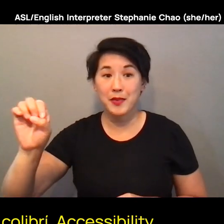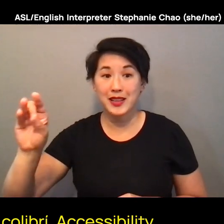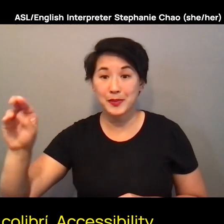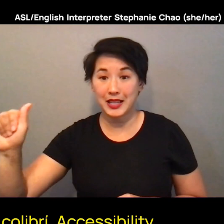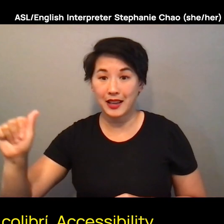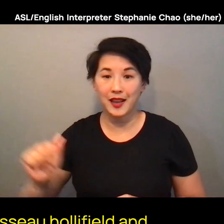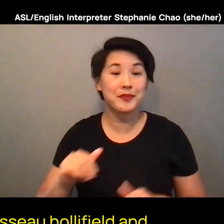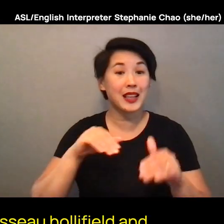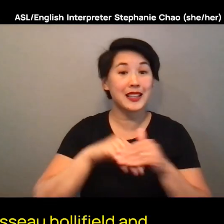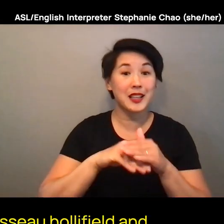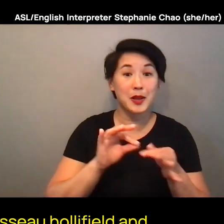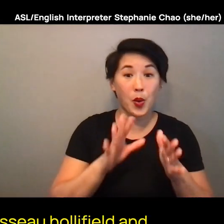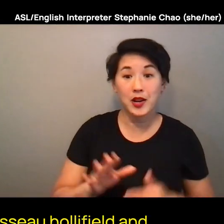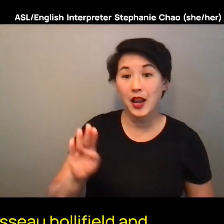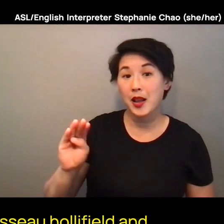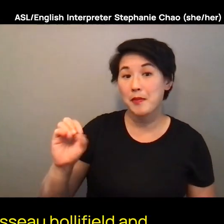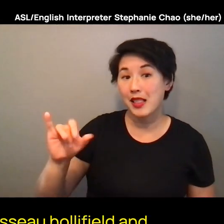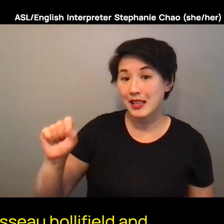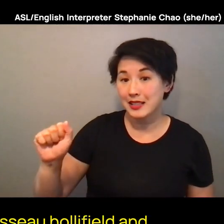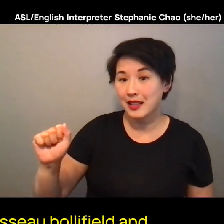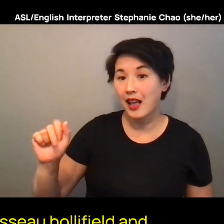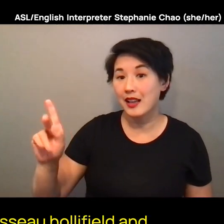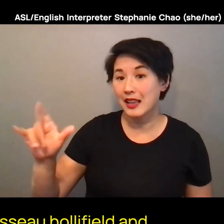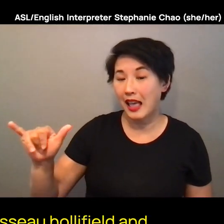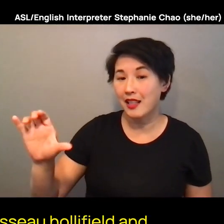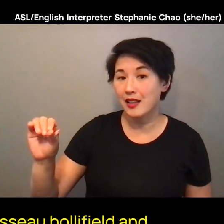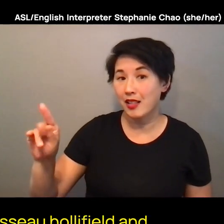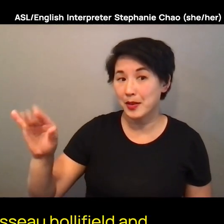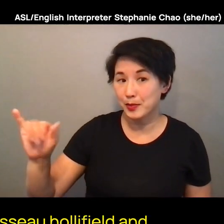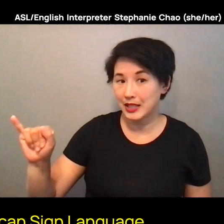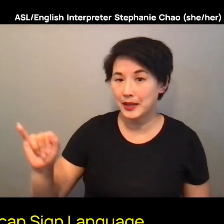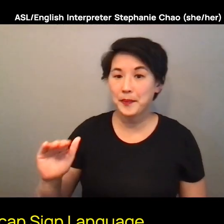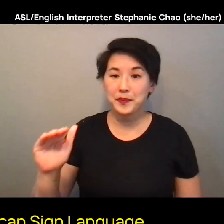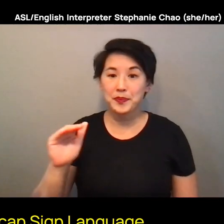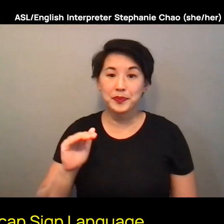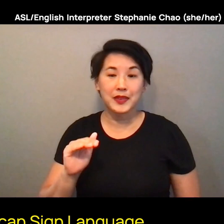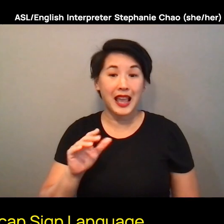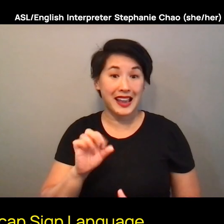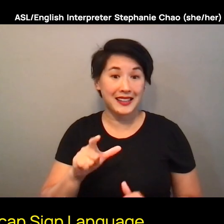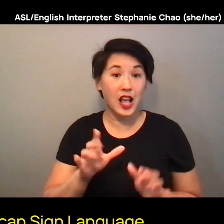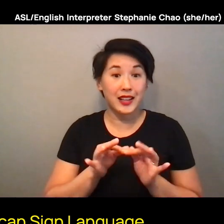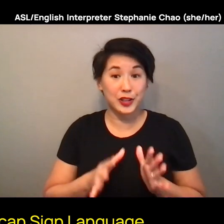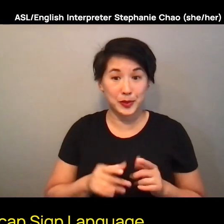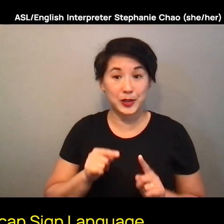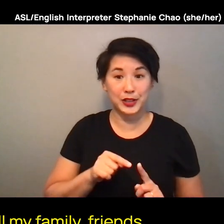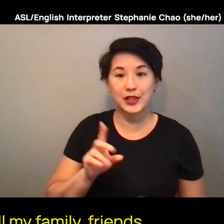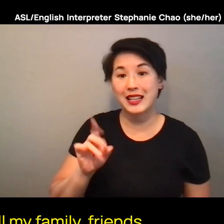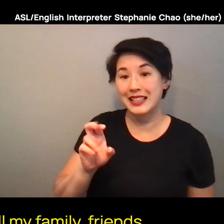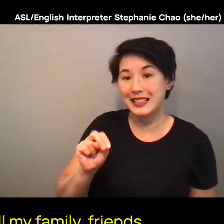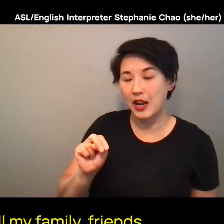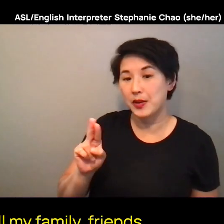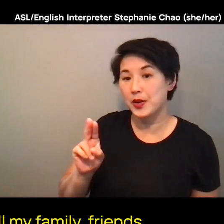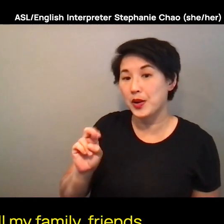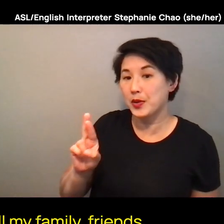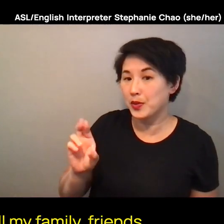Calibri, accessibility coordinator. Darren Rousseau Hollyfield and Stephanie Chow, American Sign Language